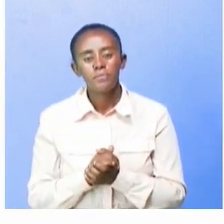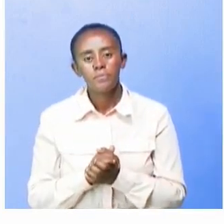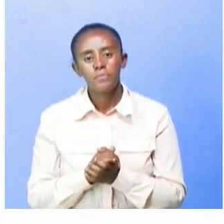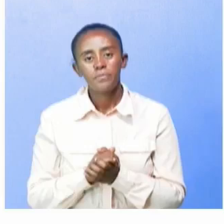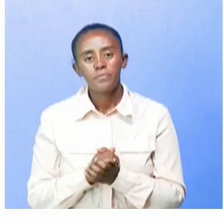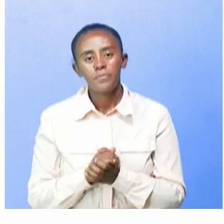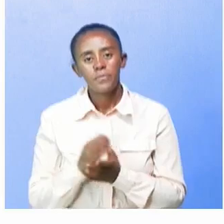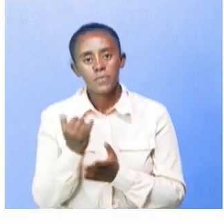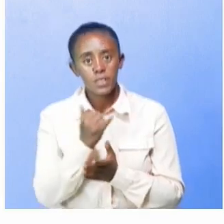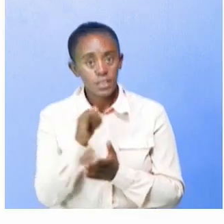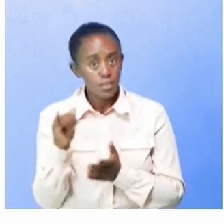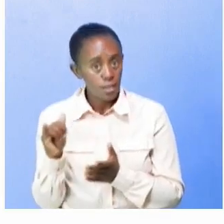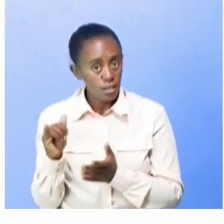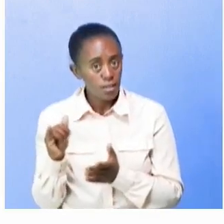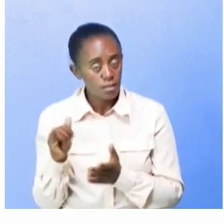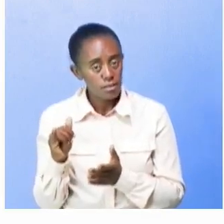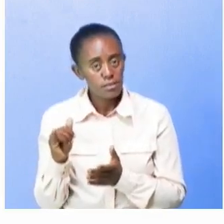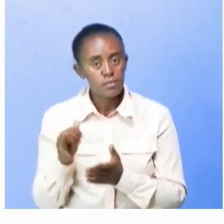they